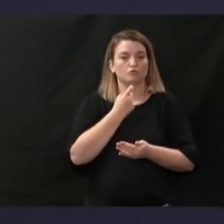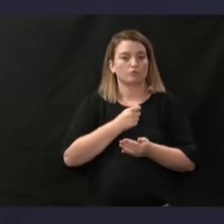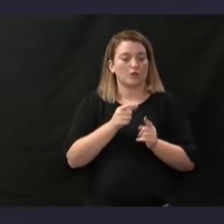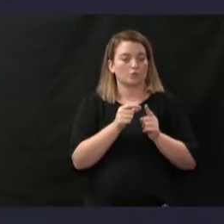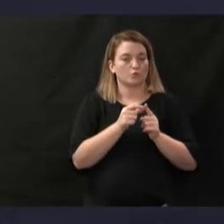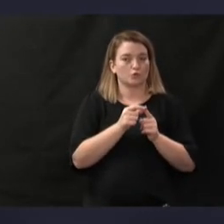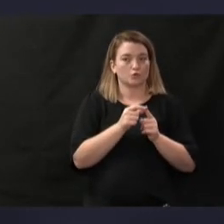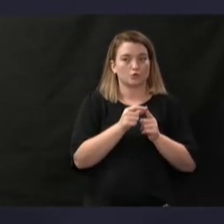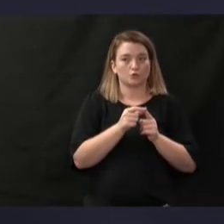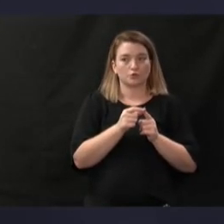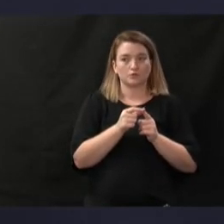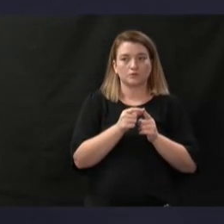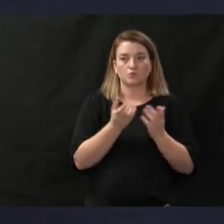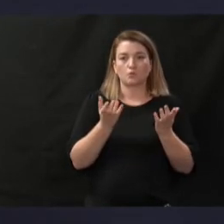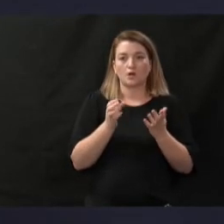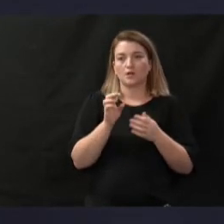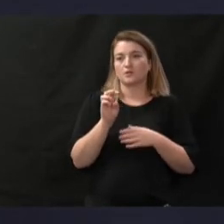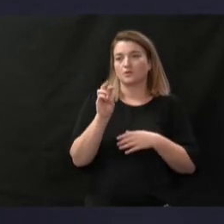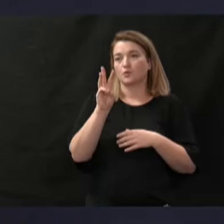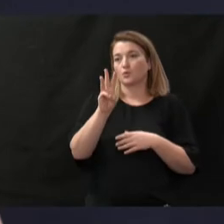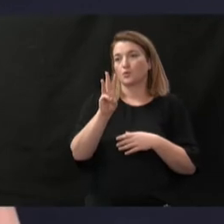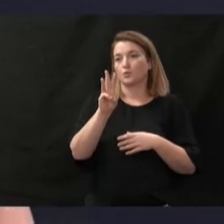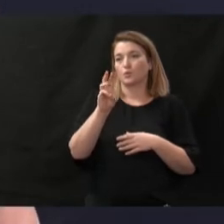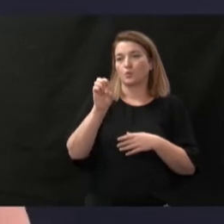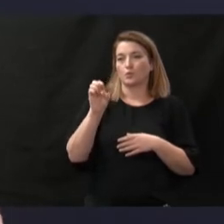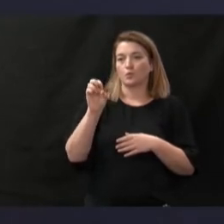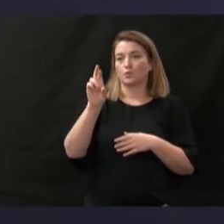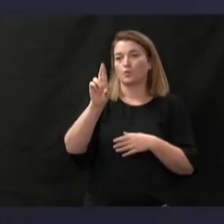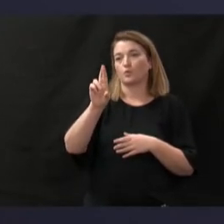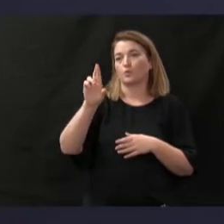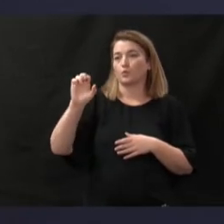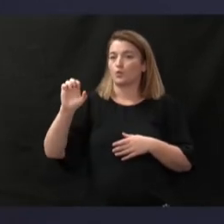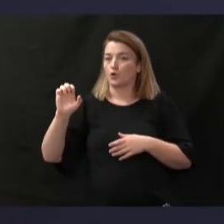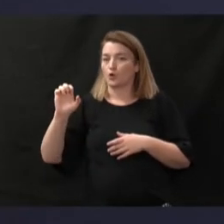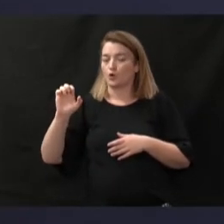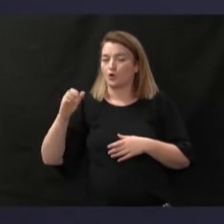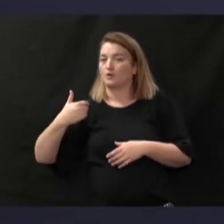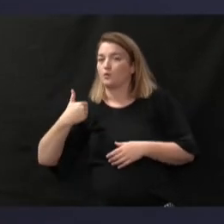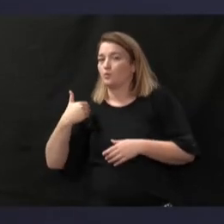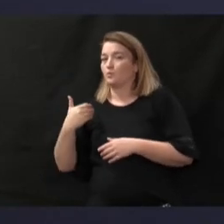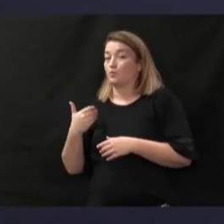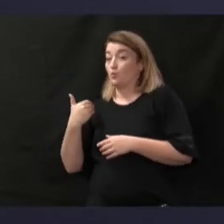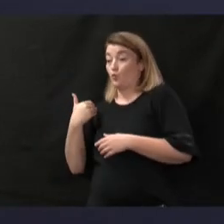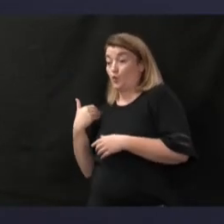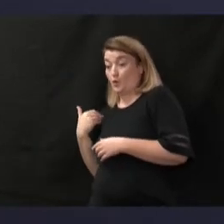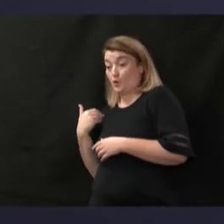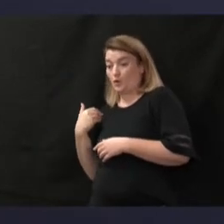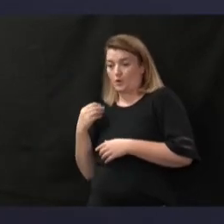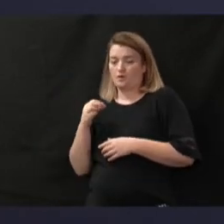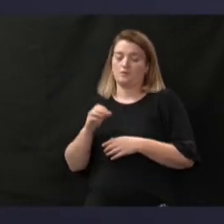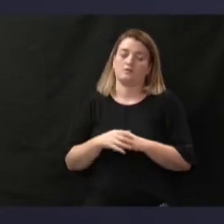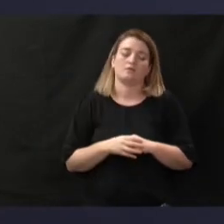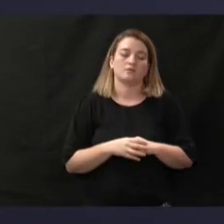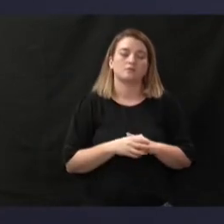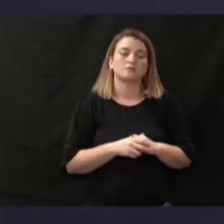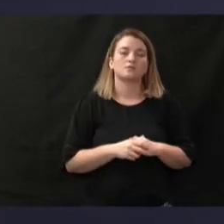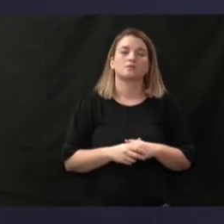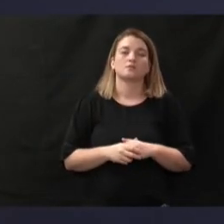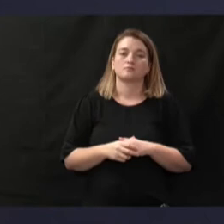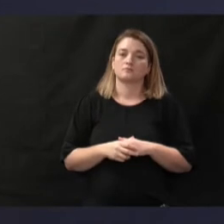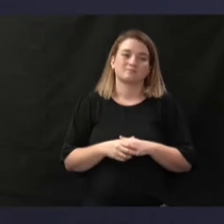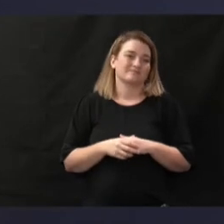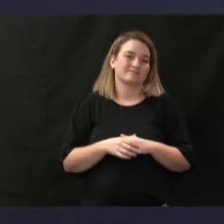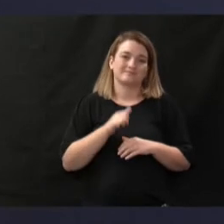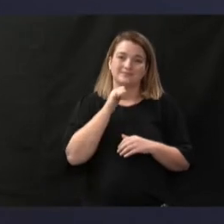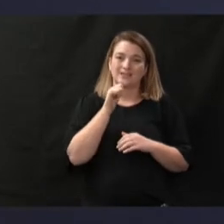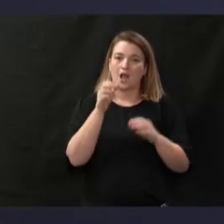Oh, shoot. I wish I had both of these things at once. Okay, I haven't taught why this wouldn't play fair, so